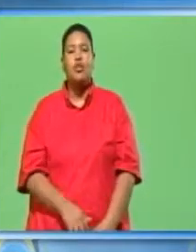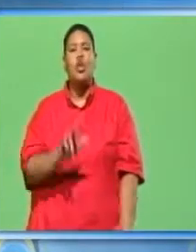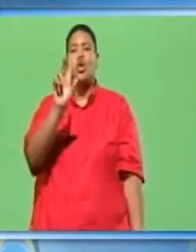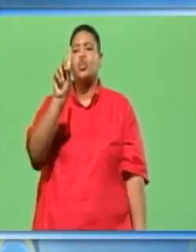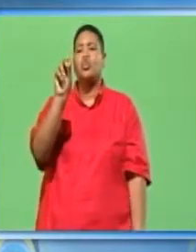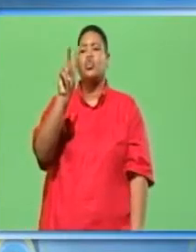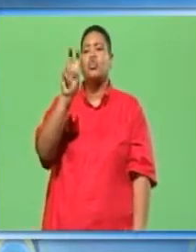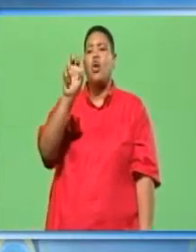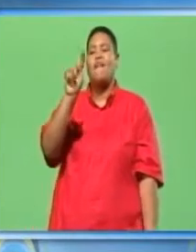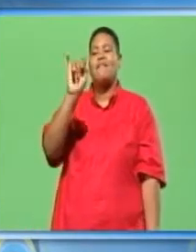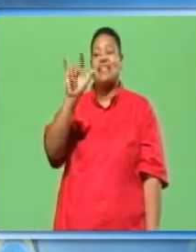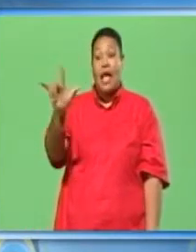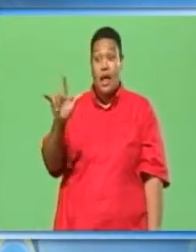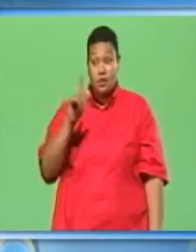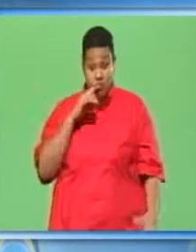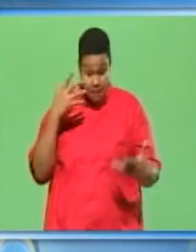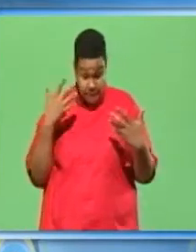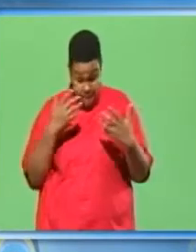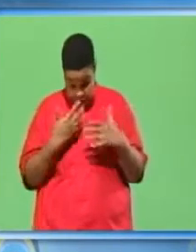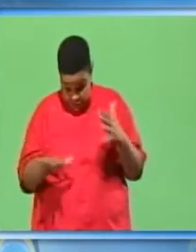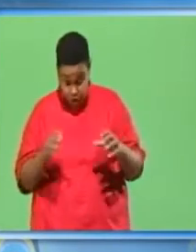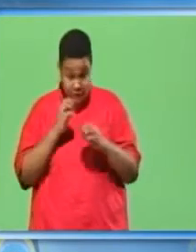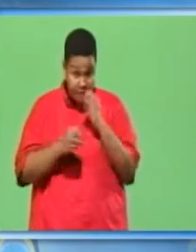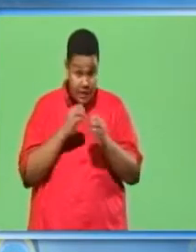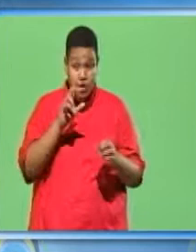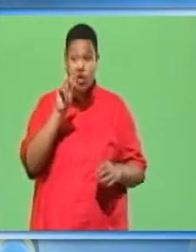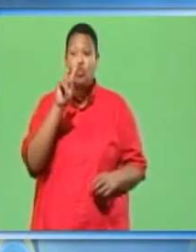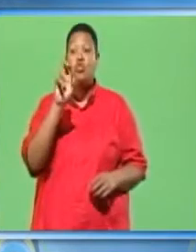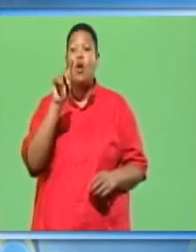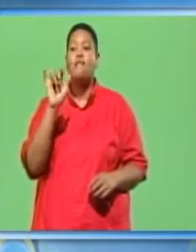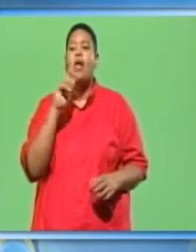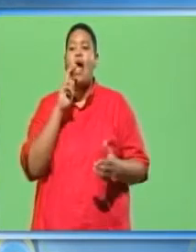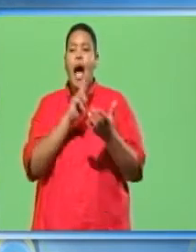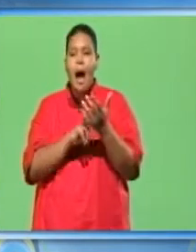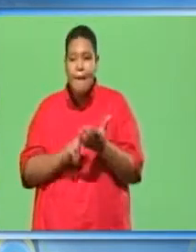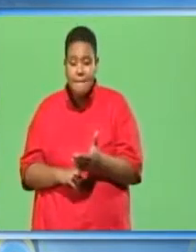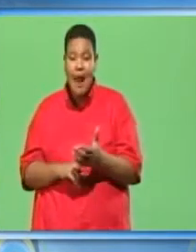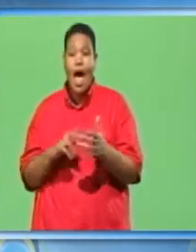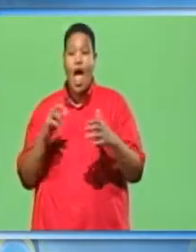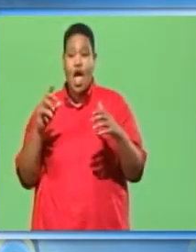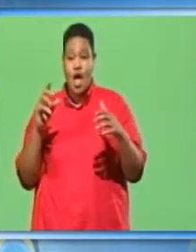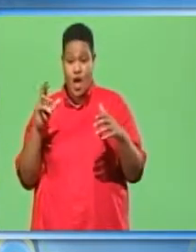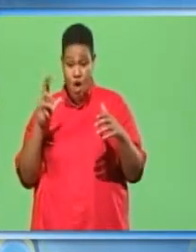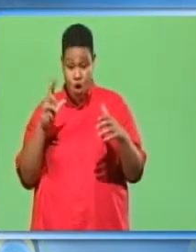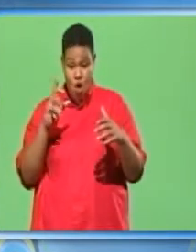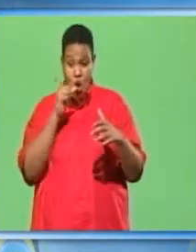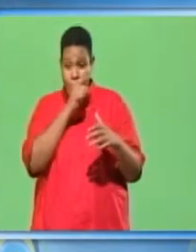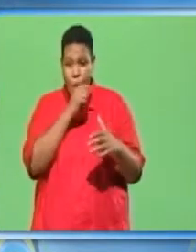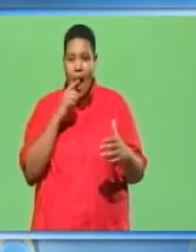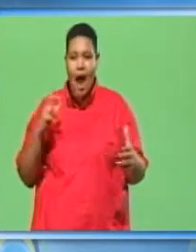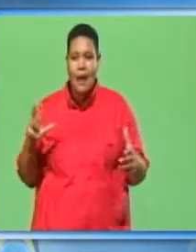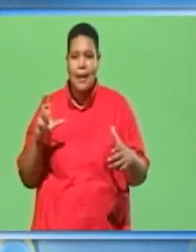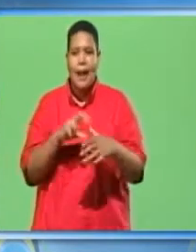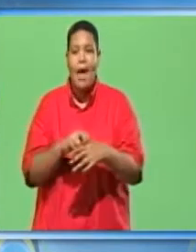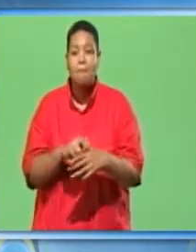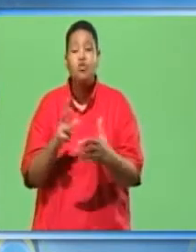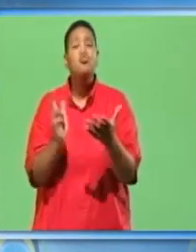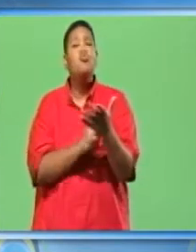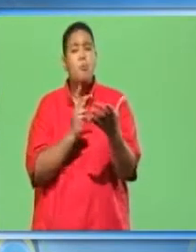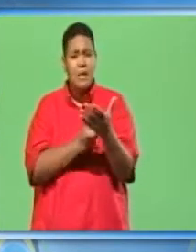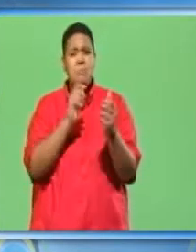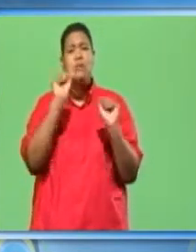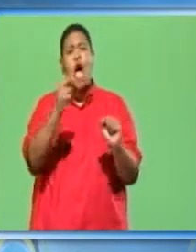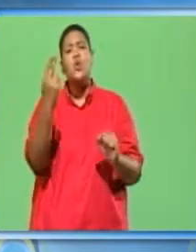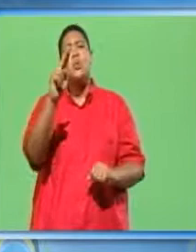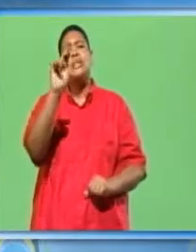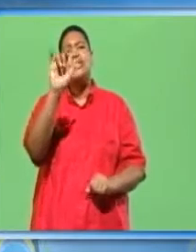Dovetail joint. To fix the dovetail joint, apply glue to areas that will be joined together and clamp. In some situation, a screw or